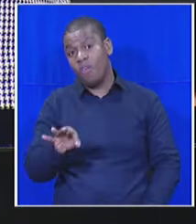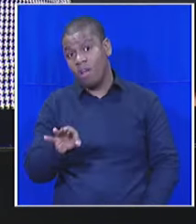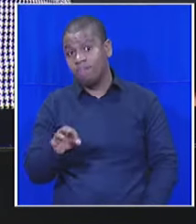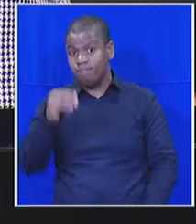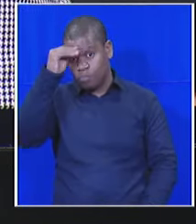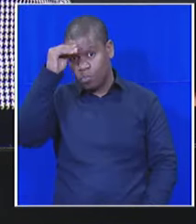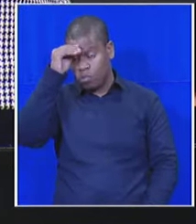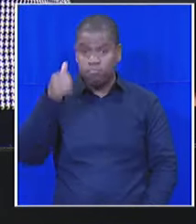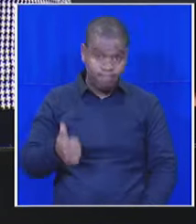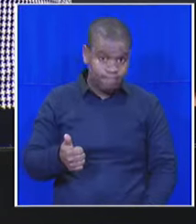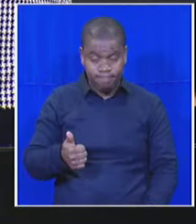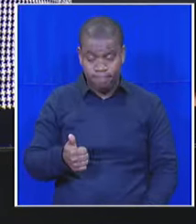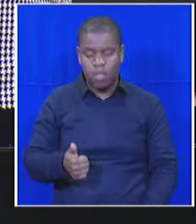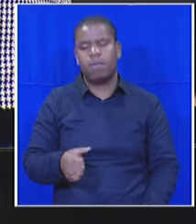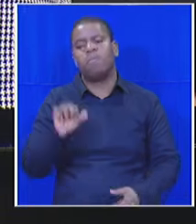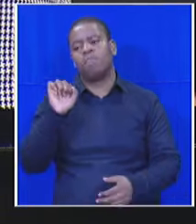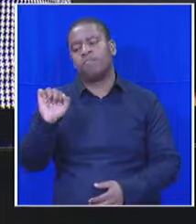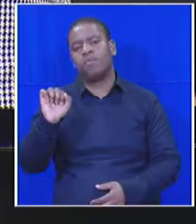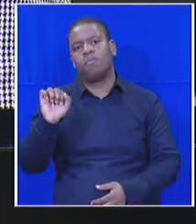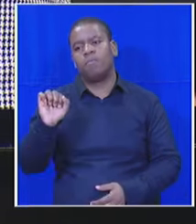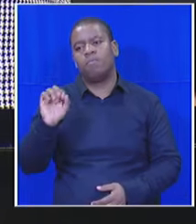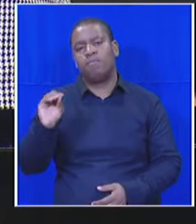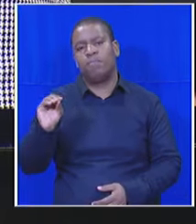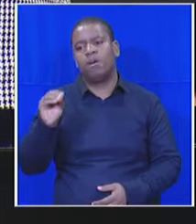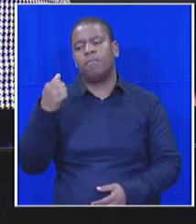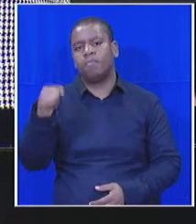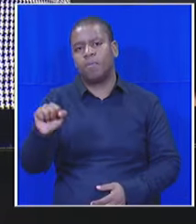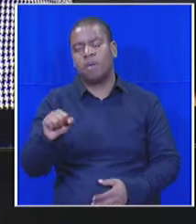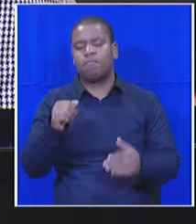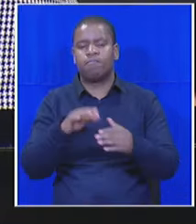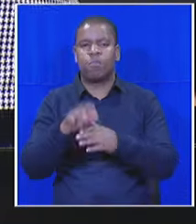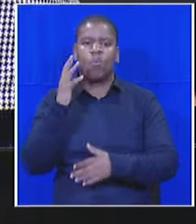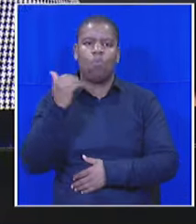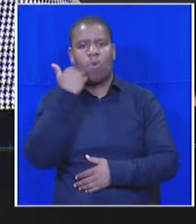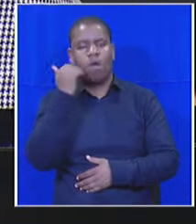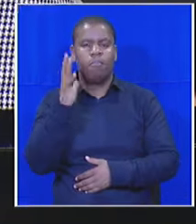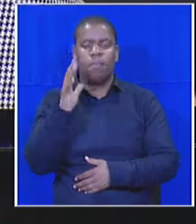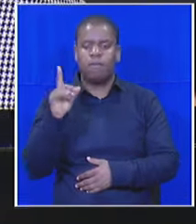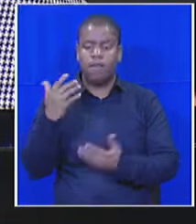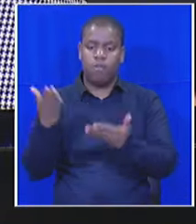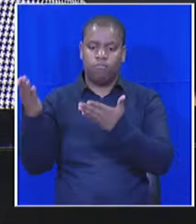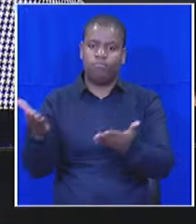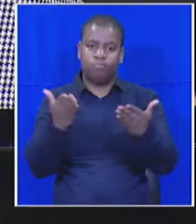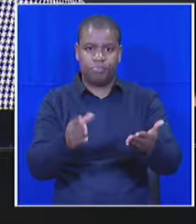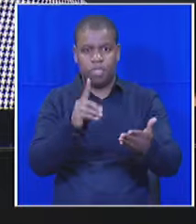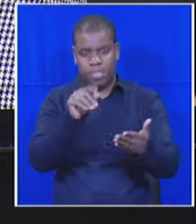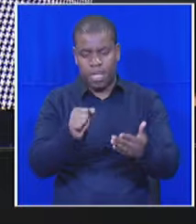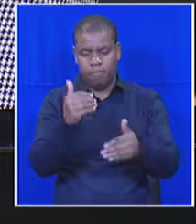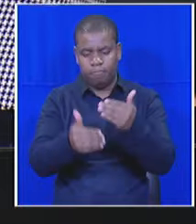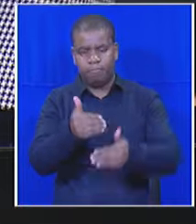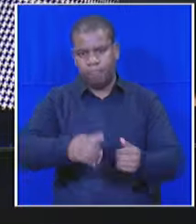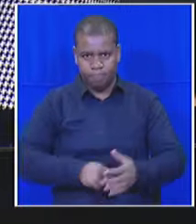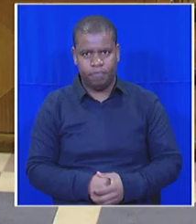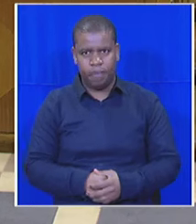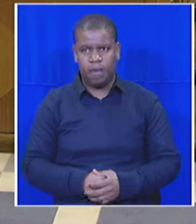objections? There is a declaration has been requested. I will call upon the DA to continue.